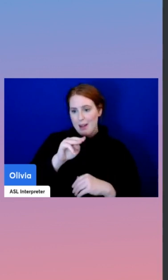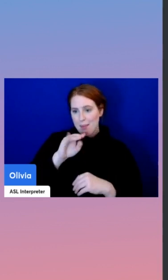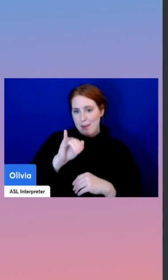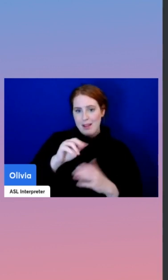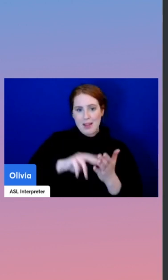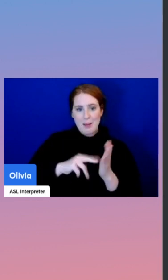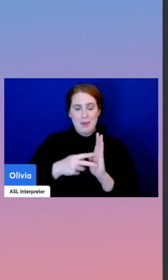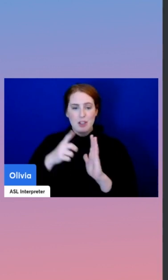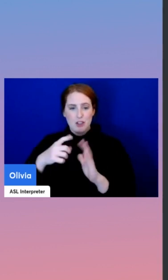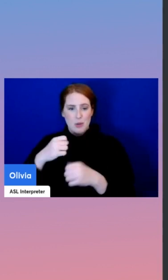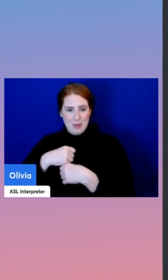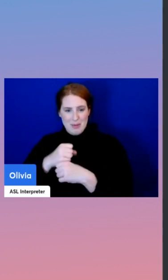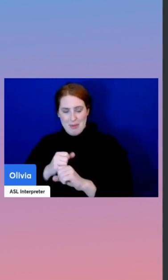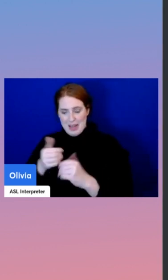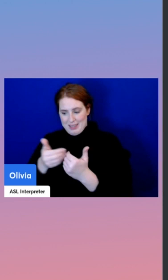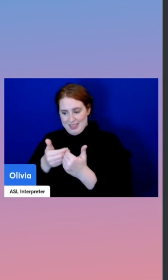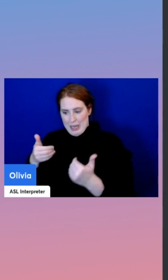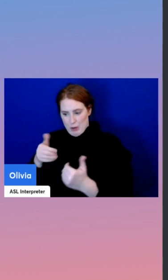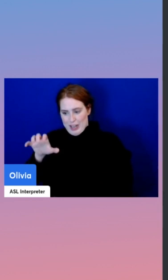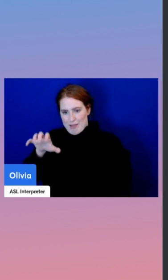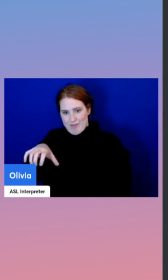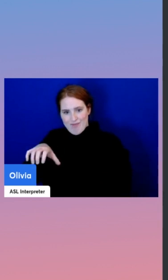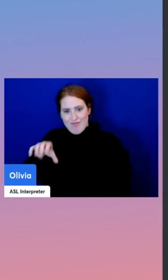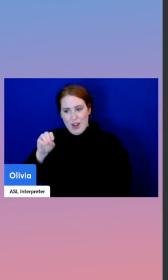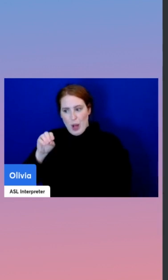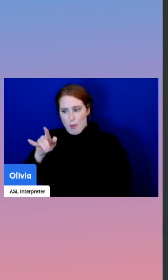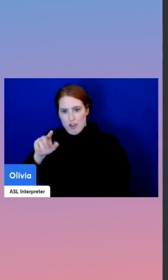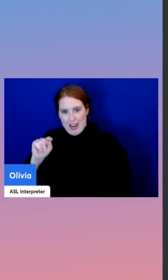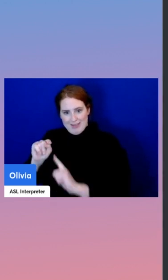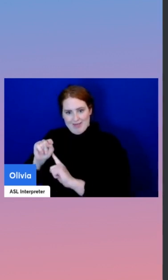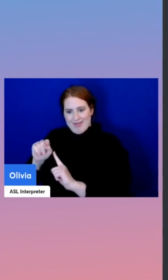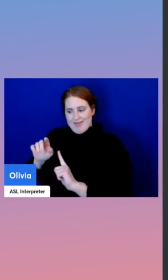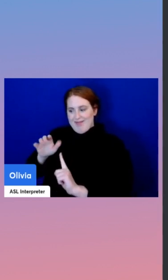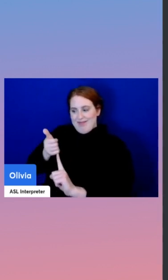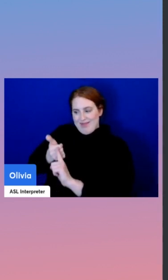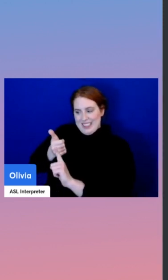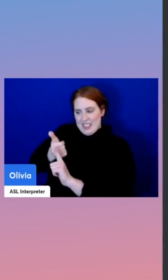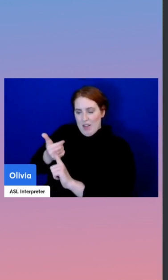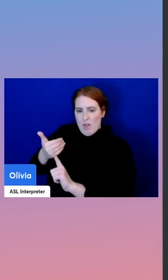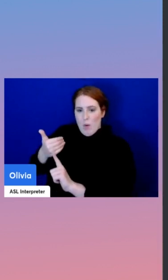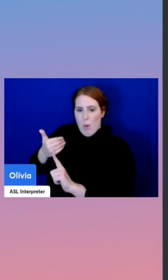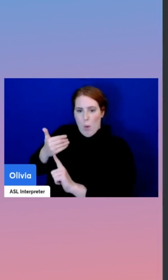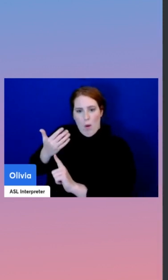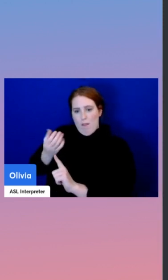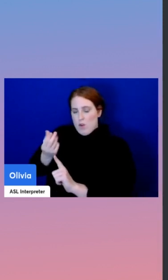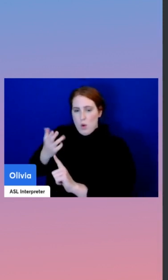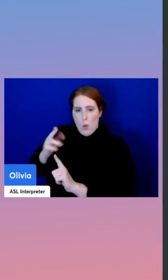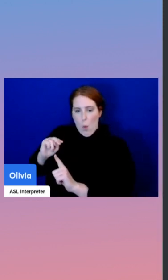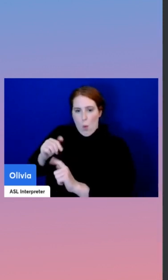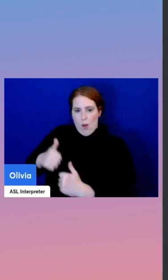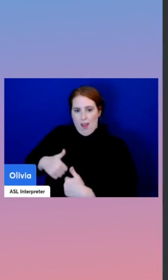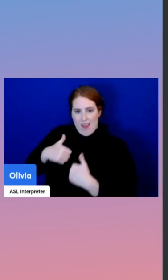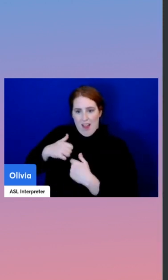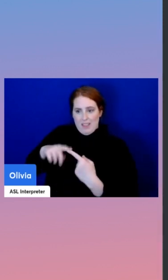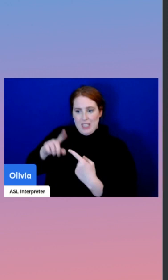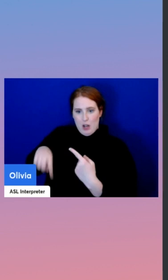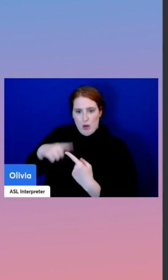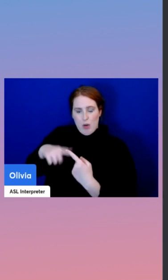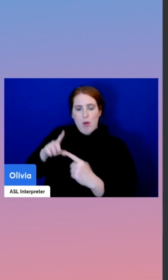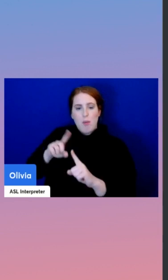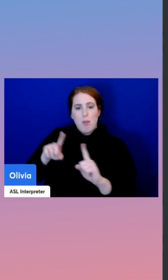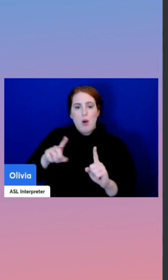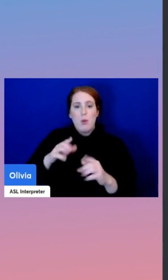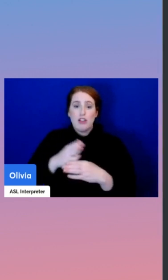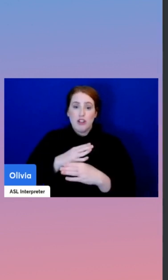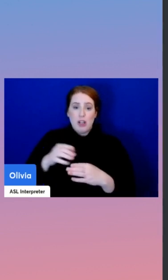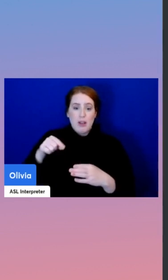segregated object that has its own lifecycle, but by sharing it to the other accounts or other OUs, you can keep